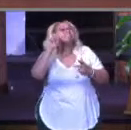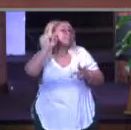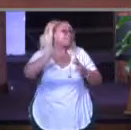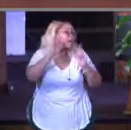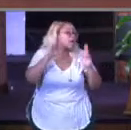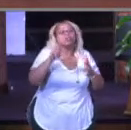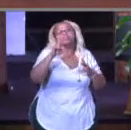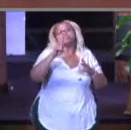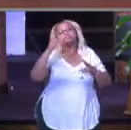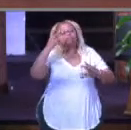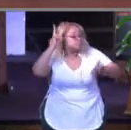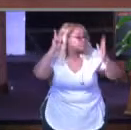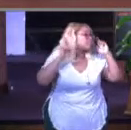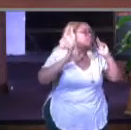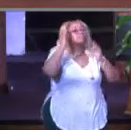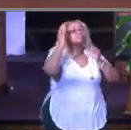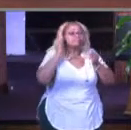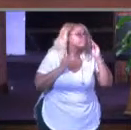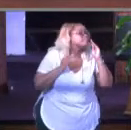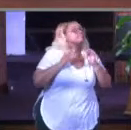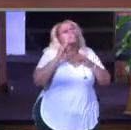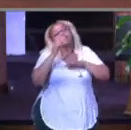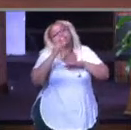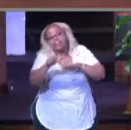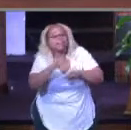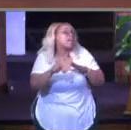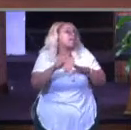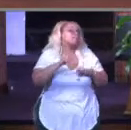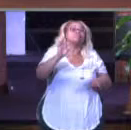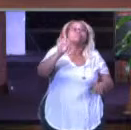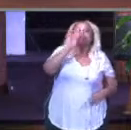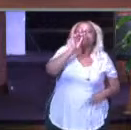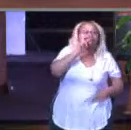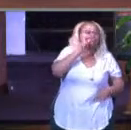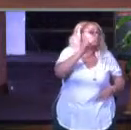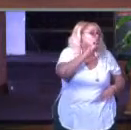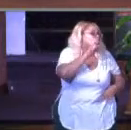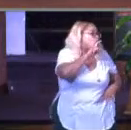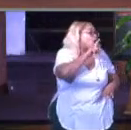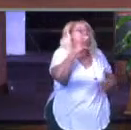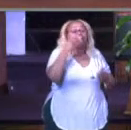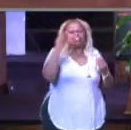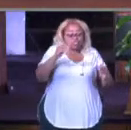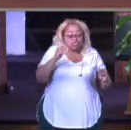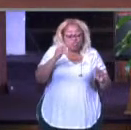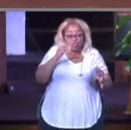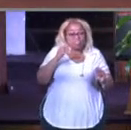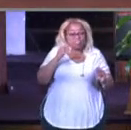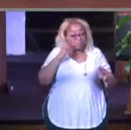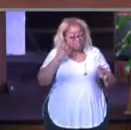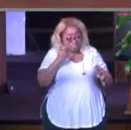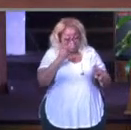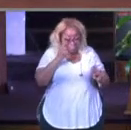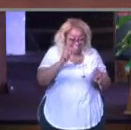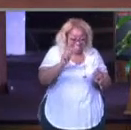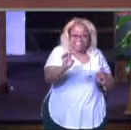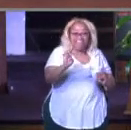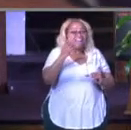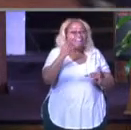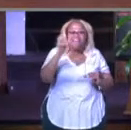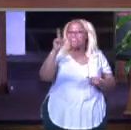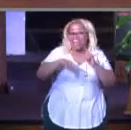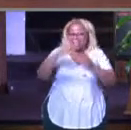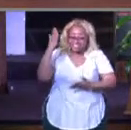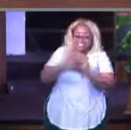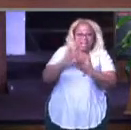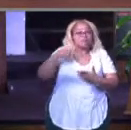Go into the barber shops and beauty salons, the nail shops, the cigar bars, the grocery stores. Because the gates of hell cannot